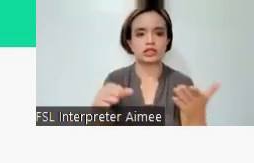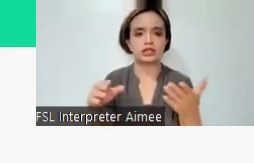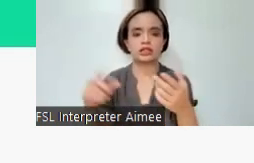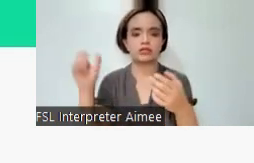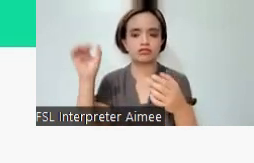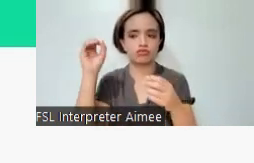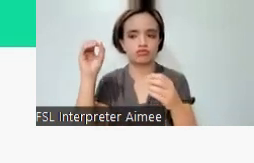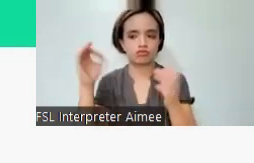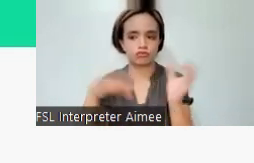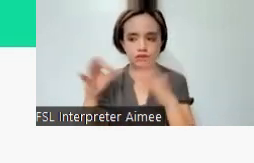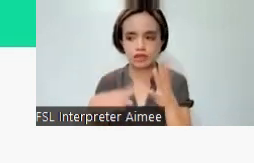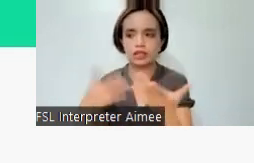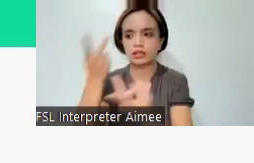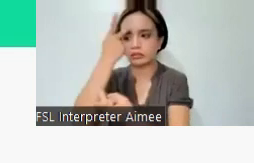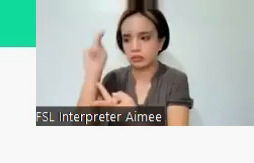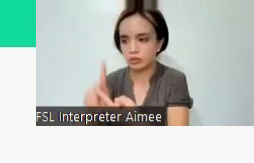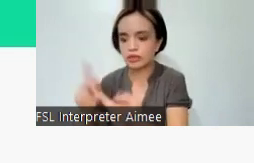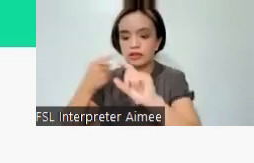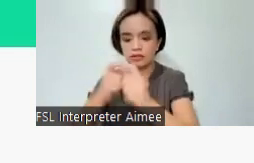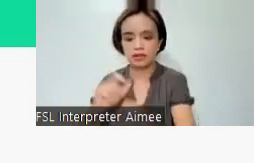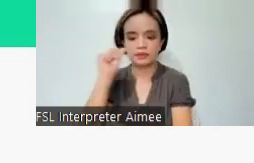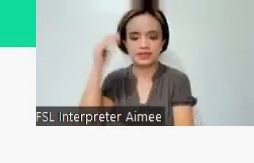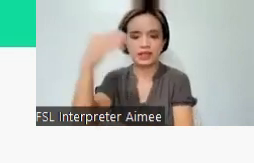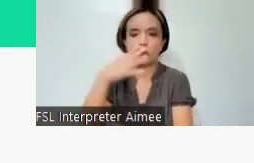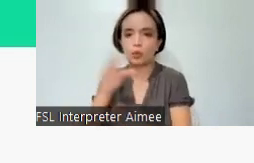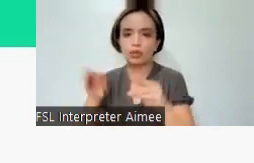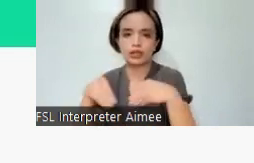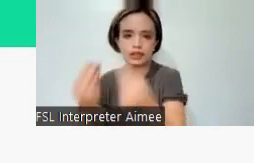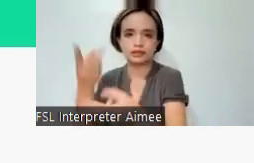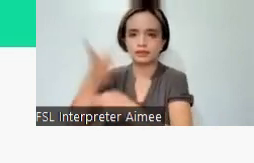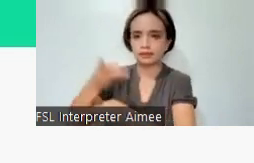and purposeful input from adult caregivers.